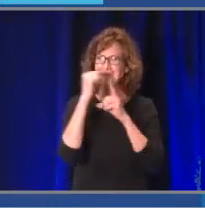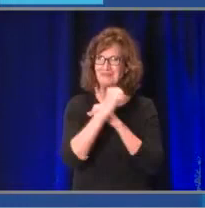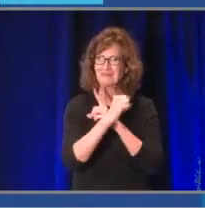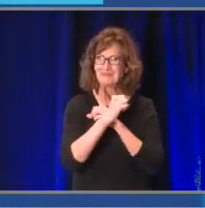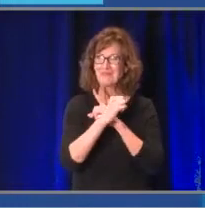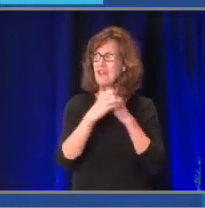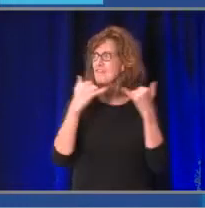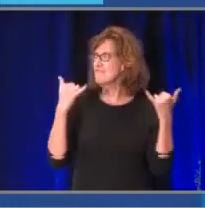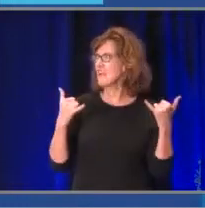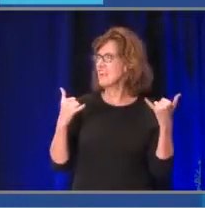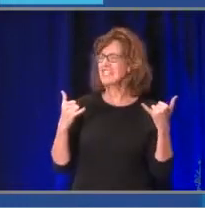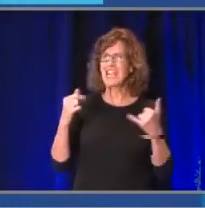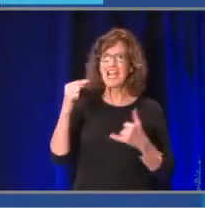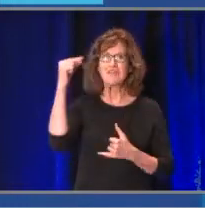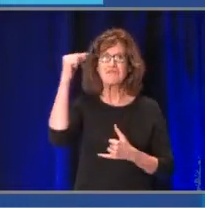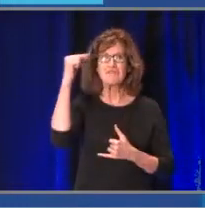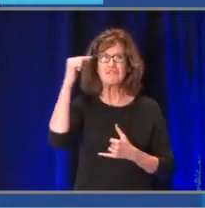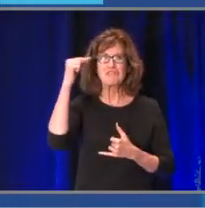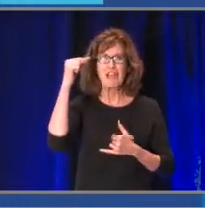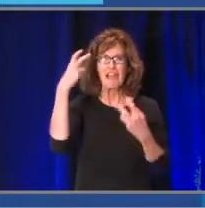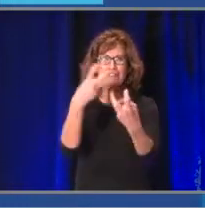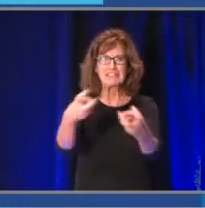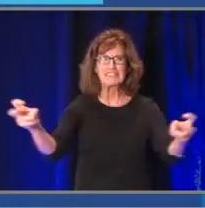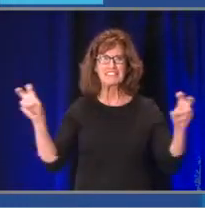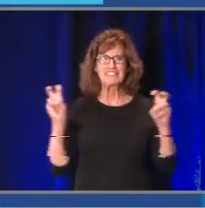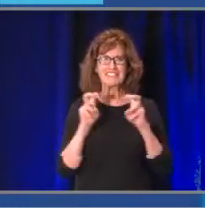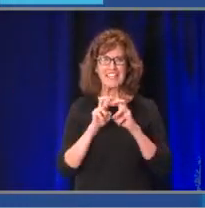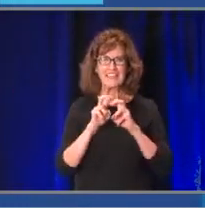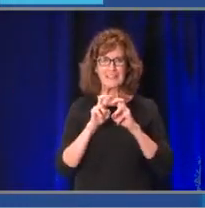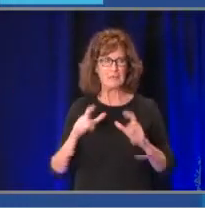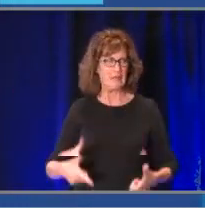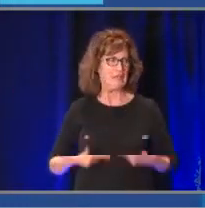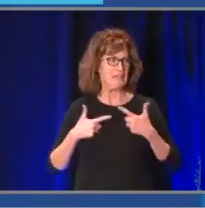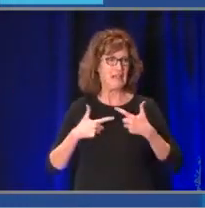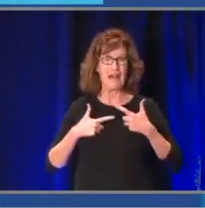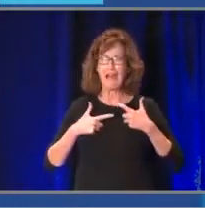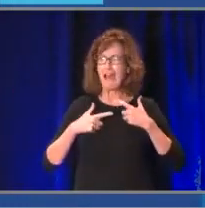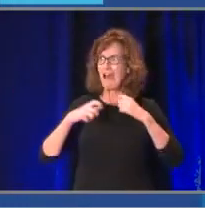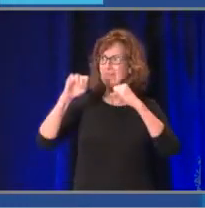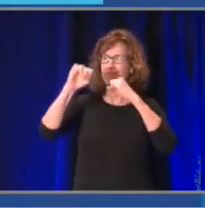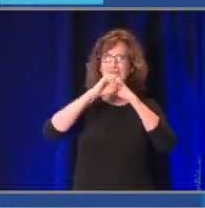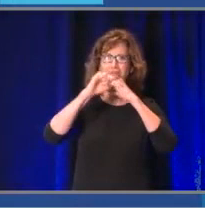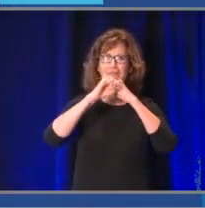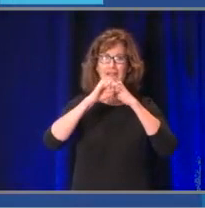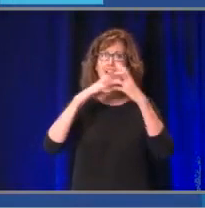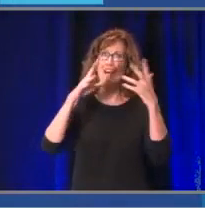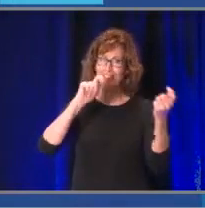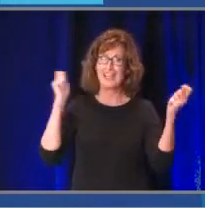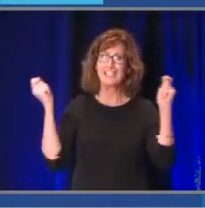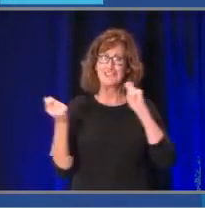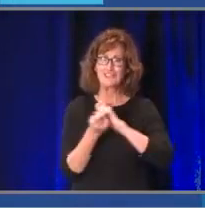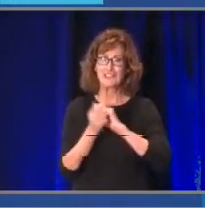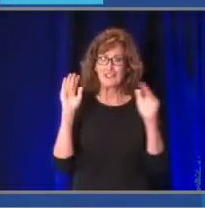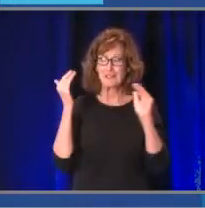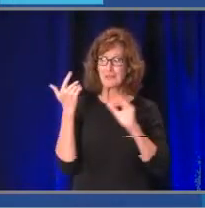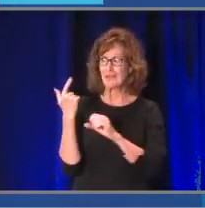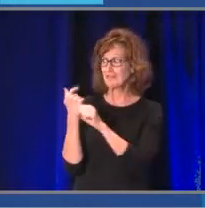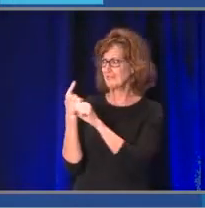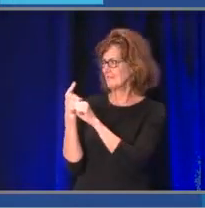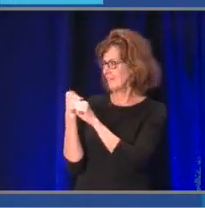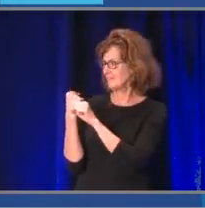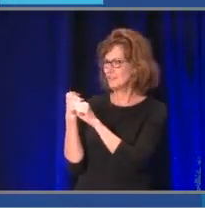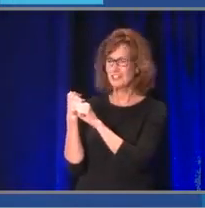in Giant Stadium, broadcasting live, and a lot has changed from a year ago. All